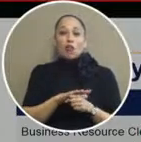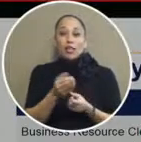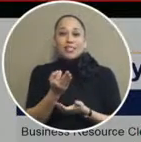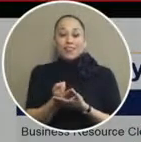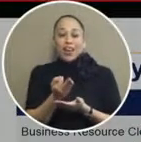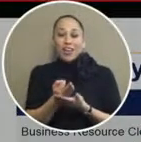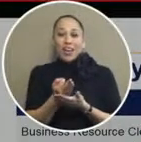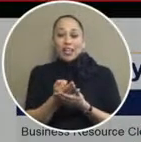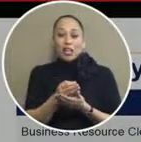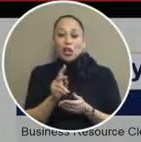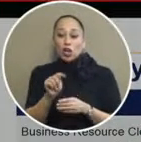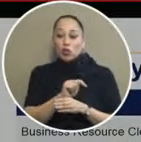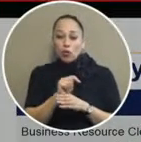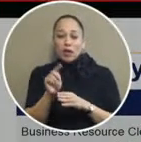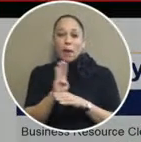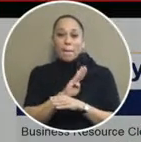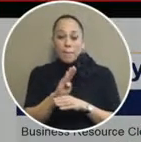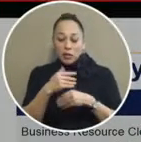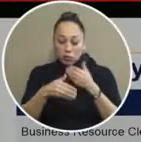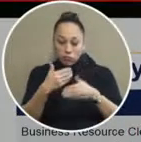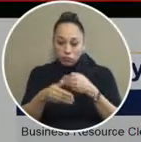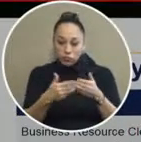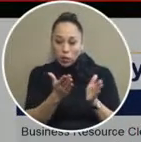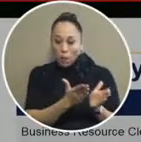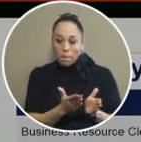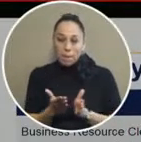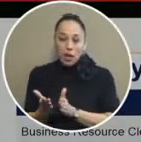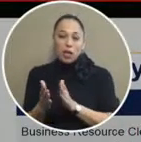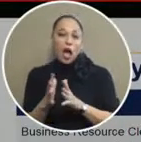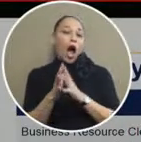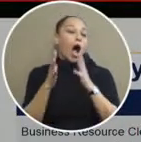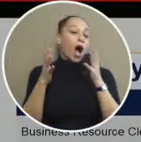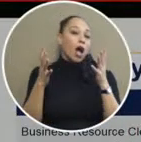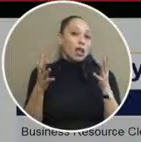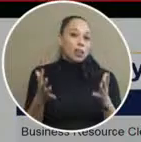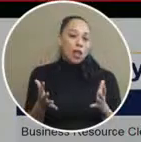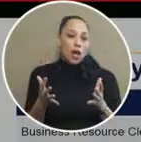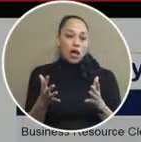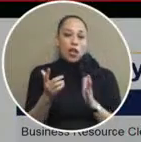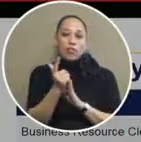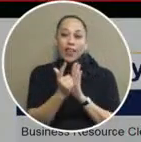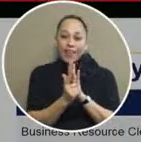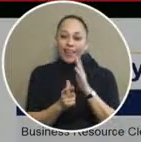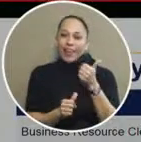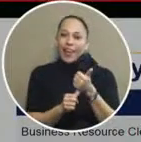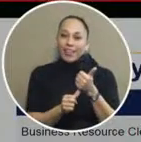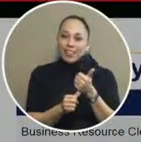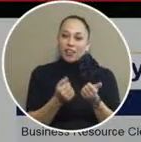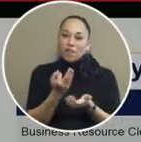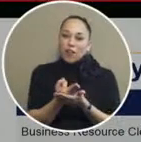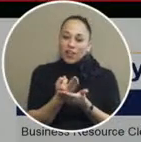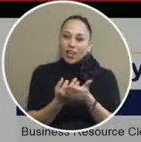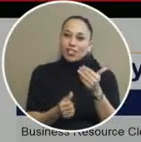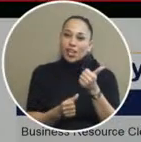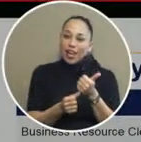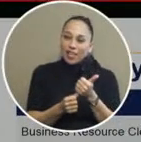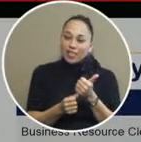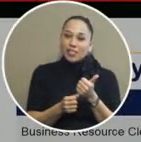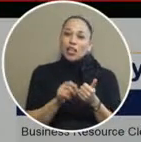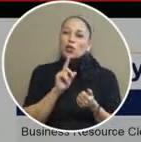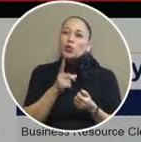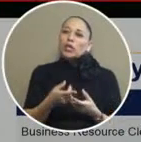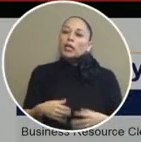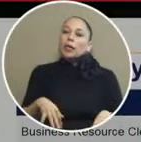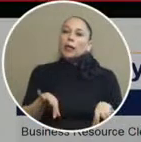financial literacy training, business continuity planning, a lot of the legal assistance, financial assistance is